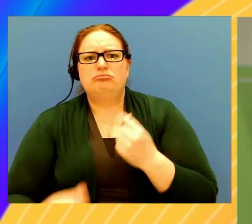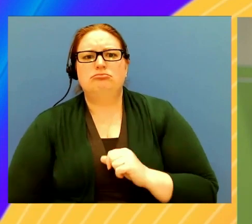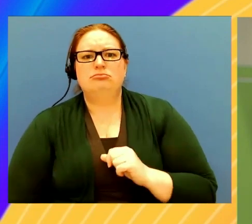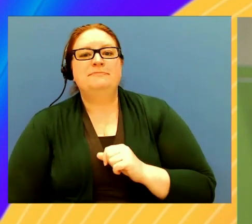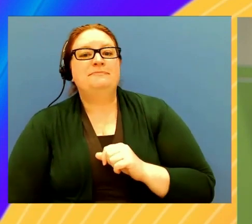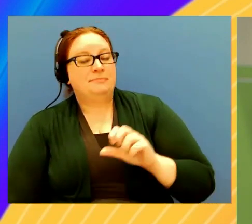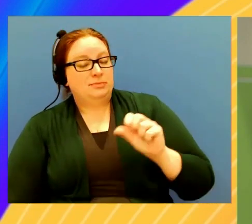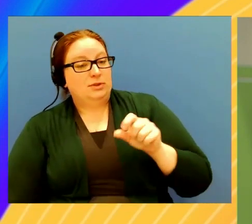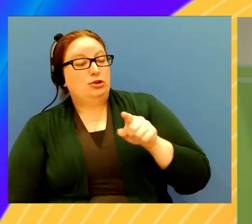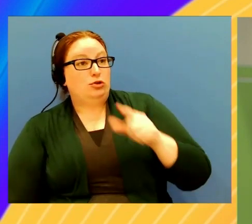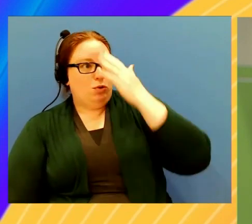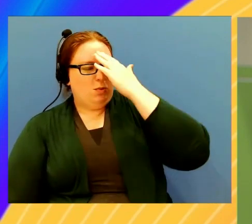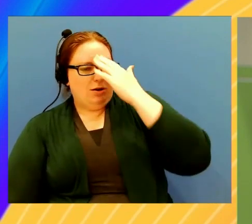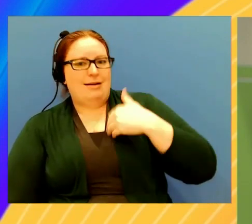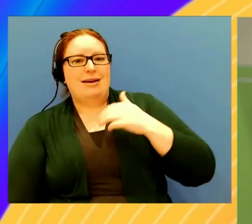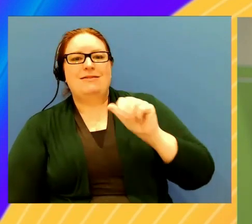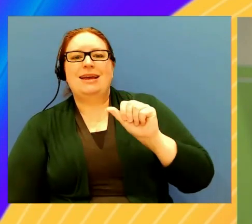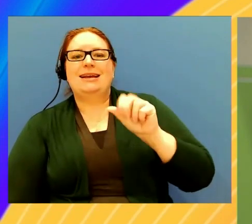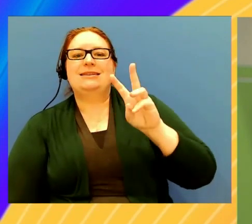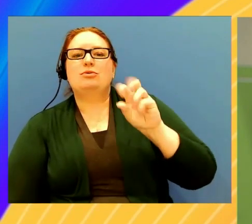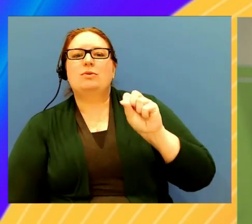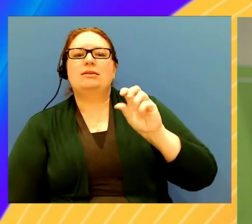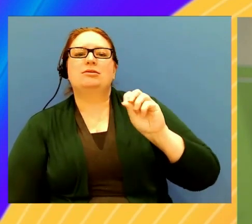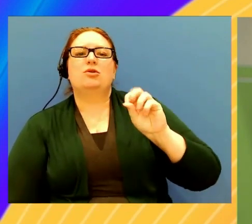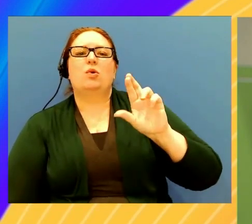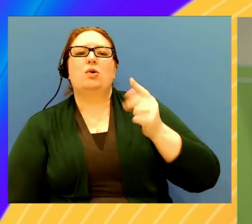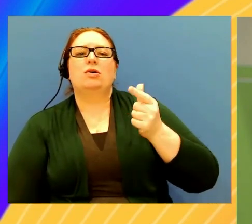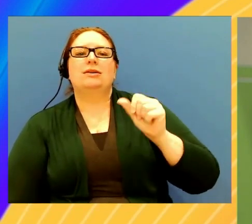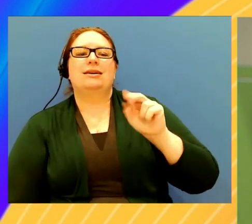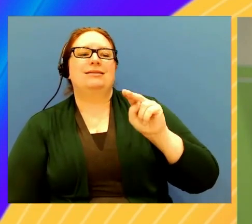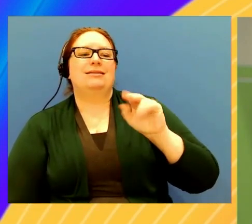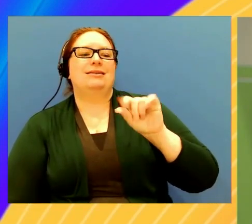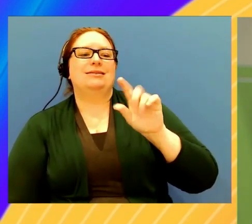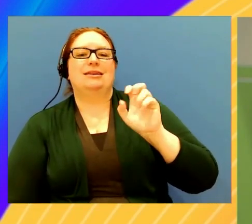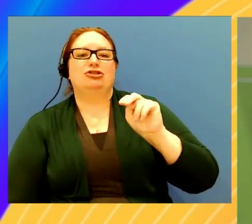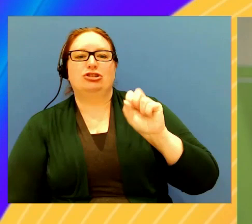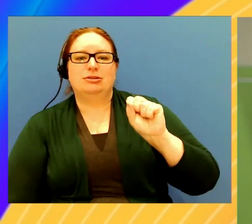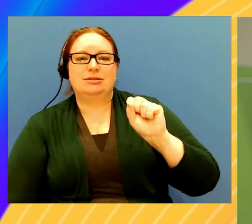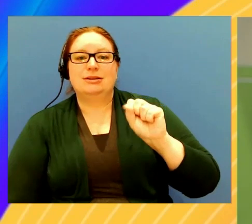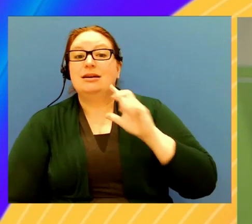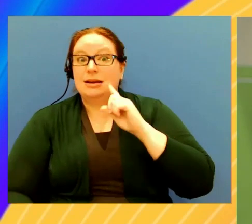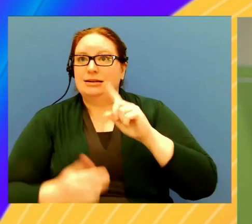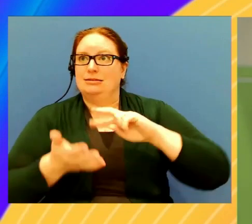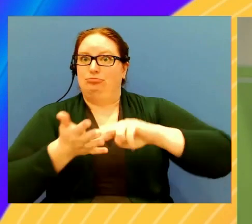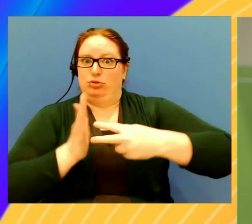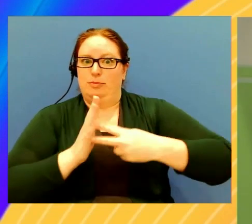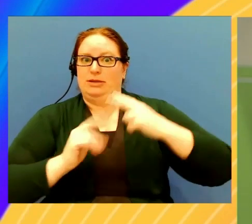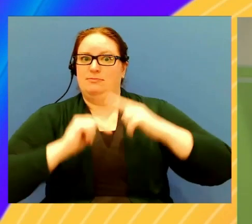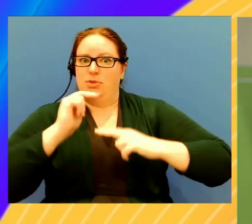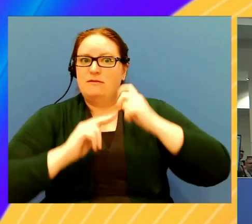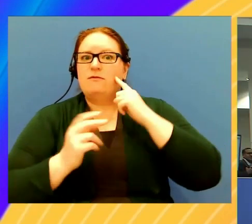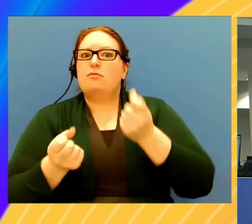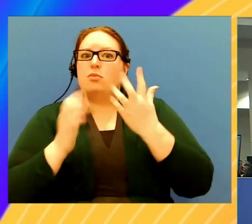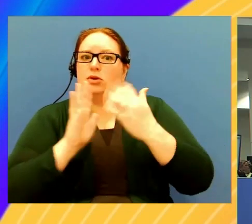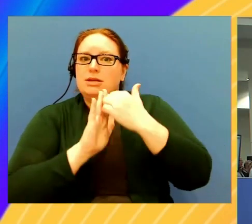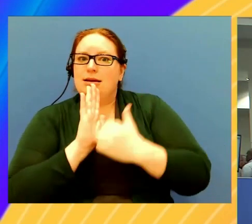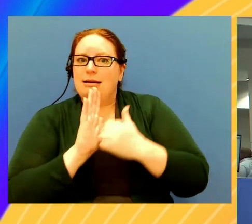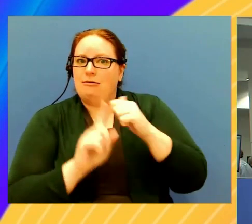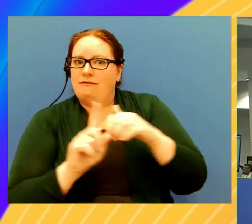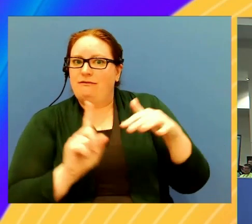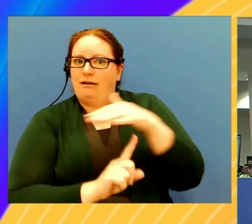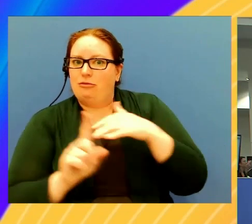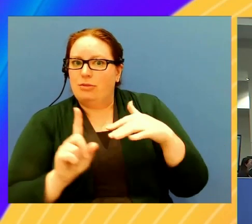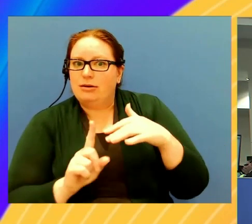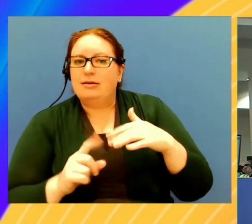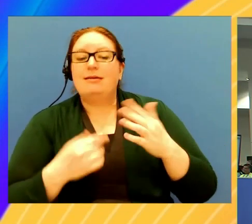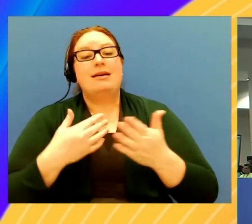aware, we have a service called AWS Organizations. This is a service that's purpose-built to help you manage a multi-account environment. So